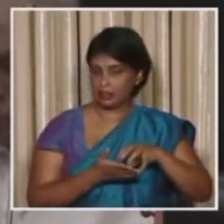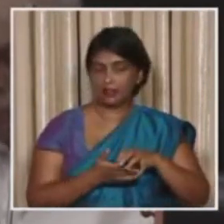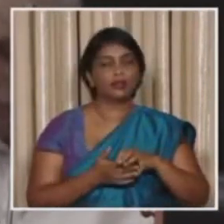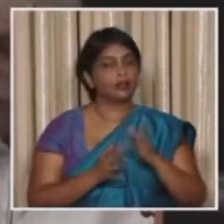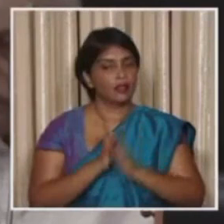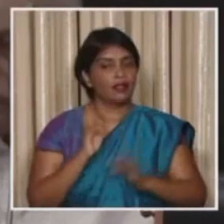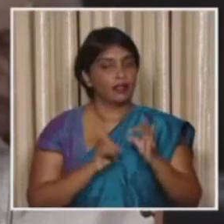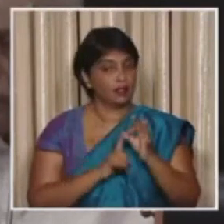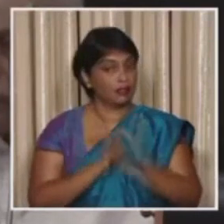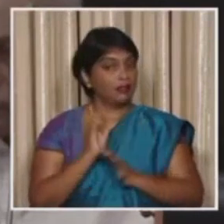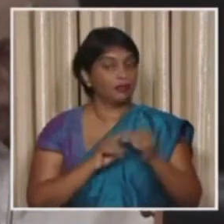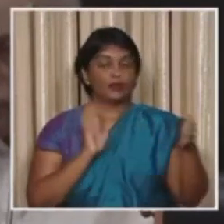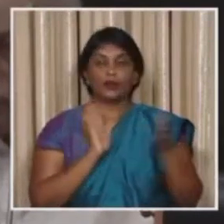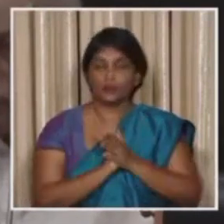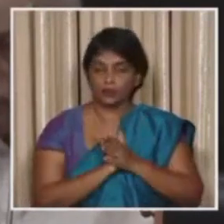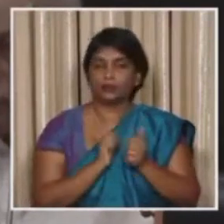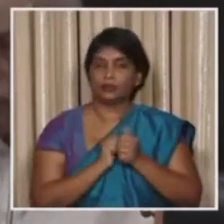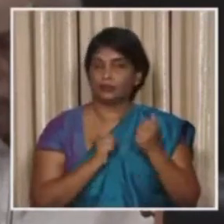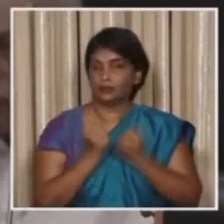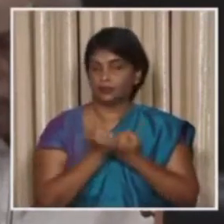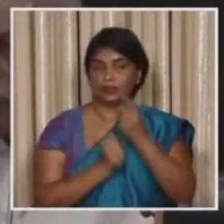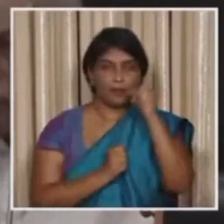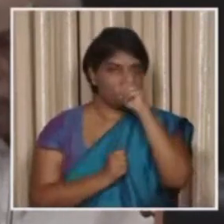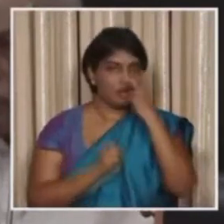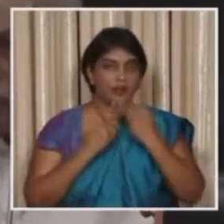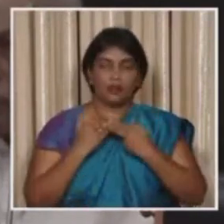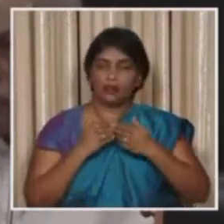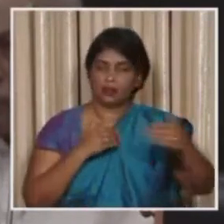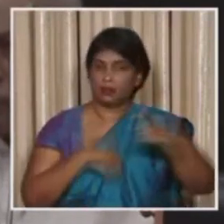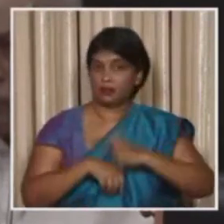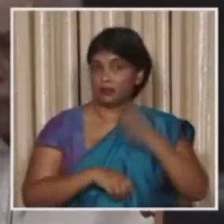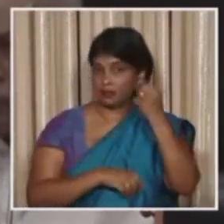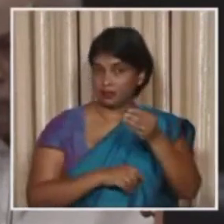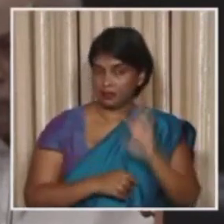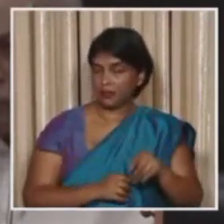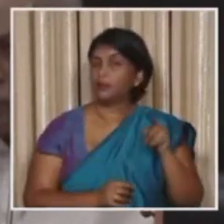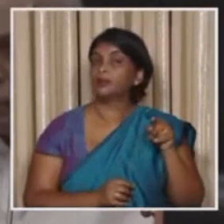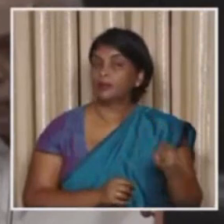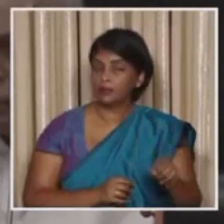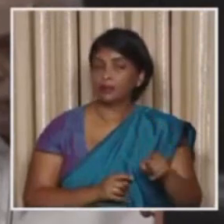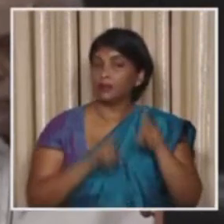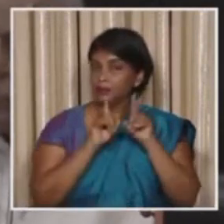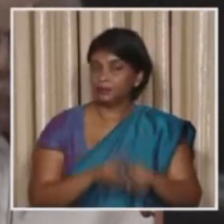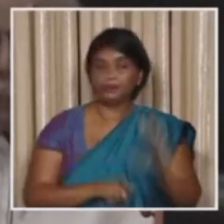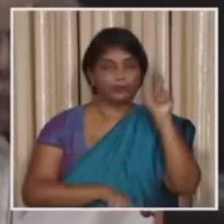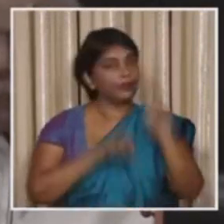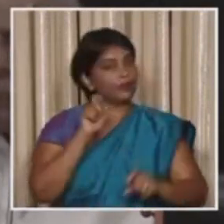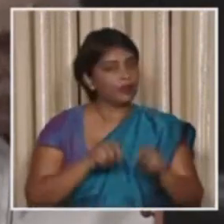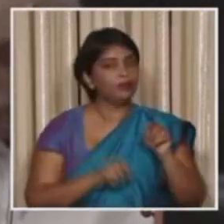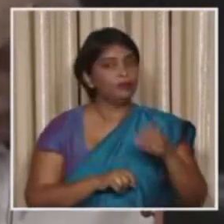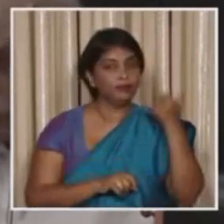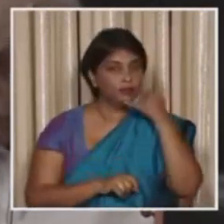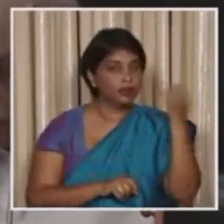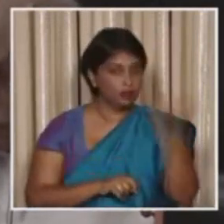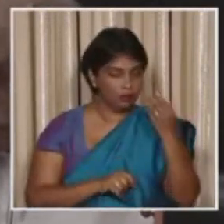secretariats, for a period of 2 months. I table the list of contact details of the relevant officials for this purpose, that is Annexure